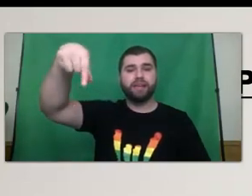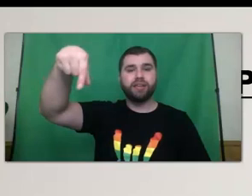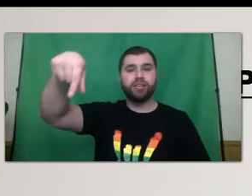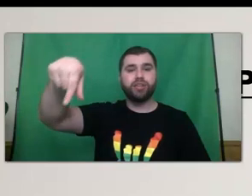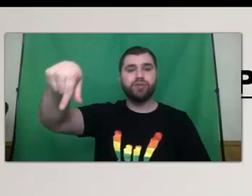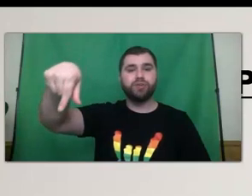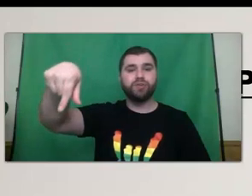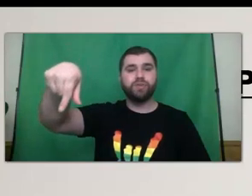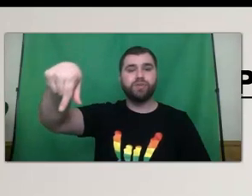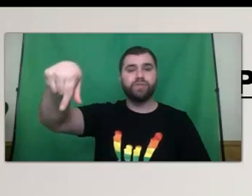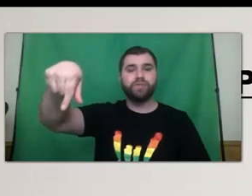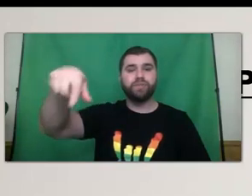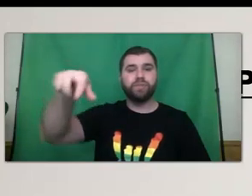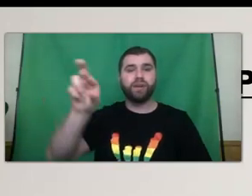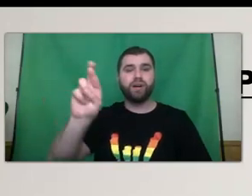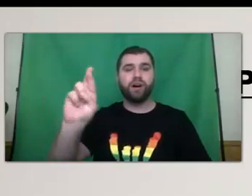Q,